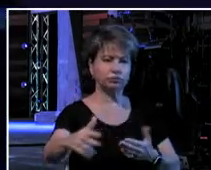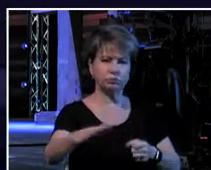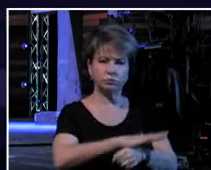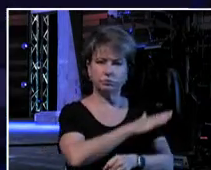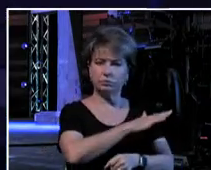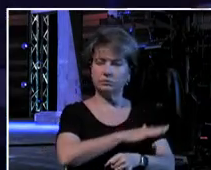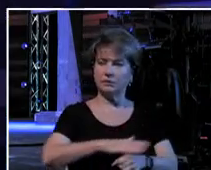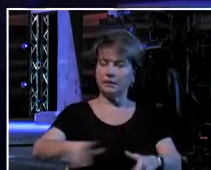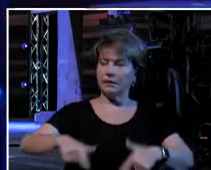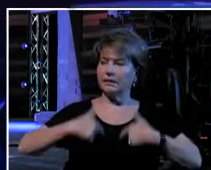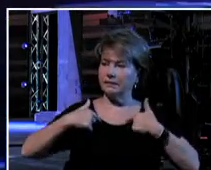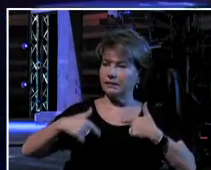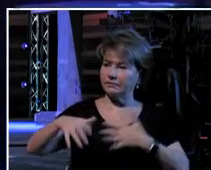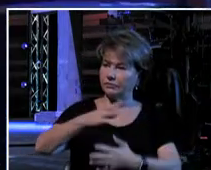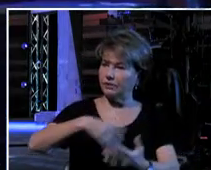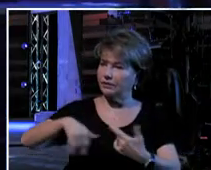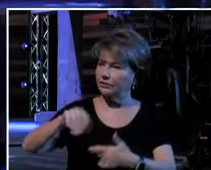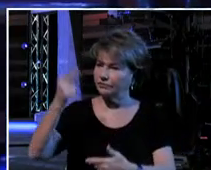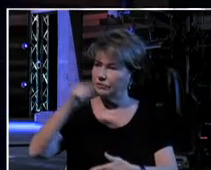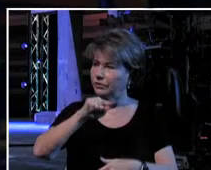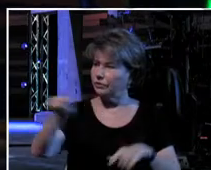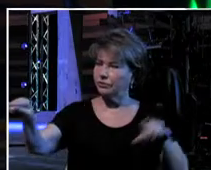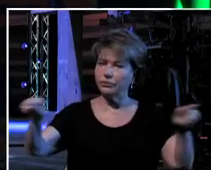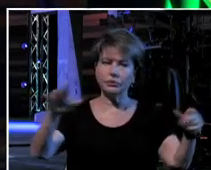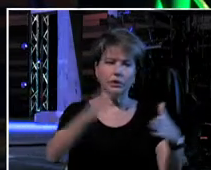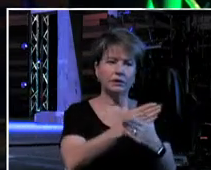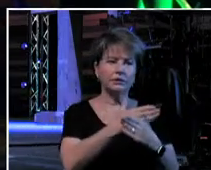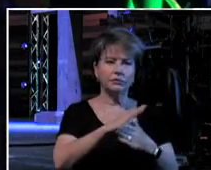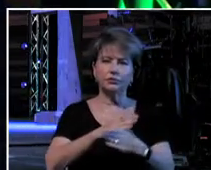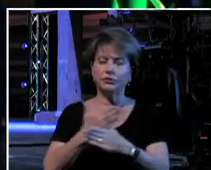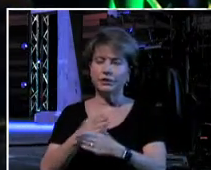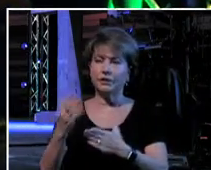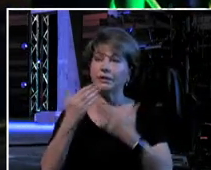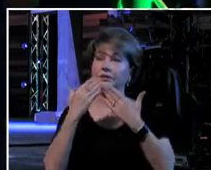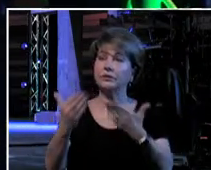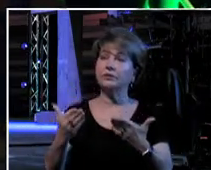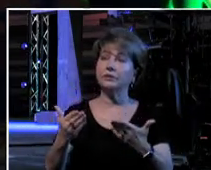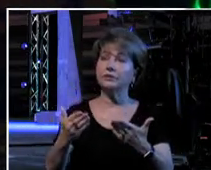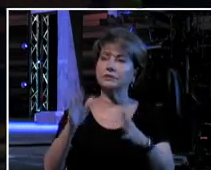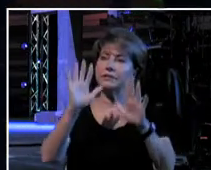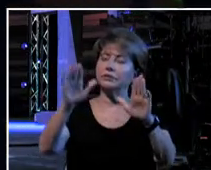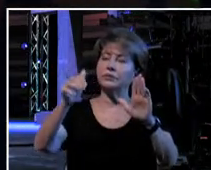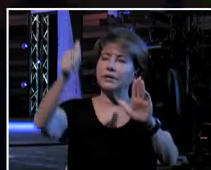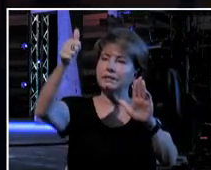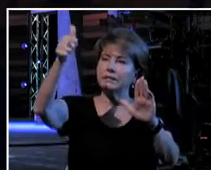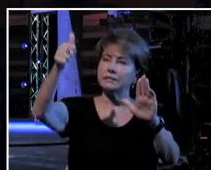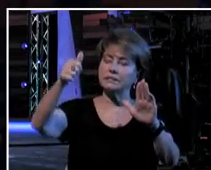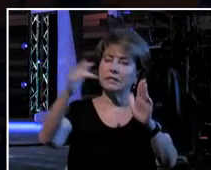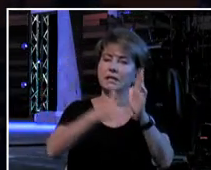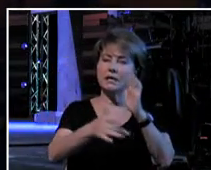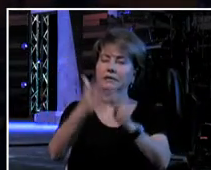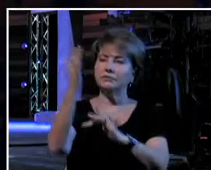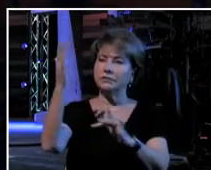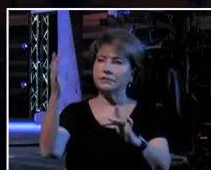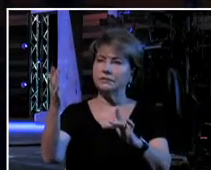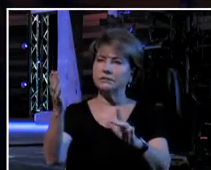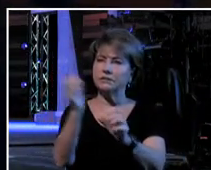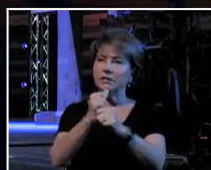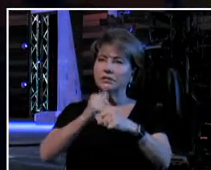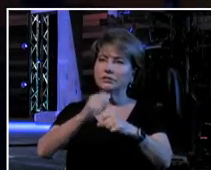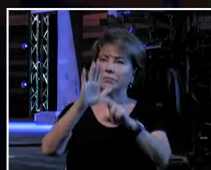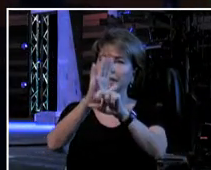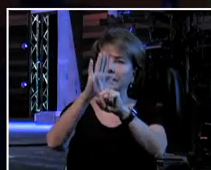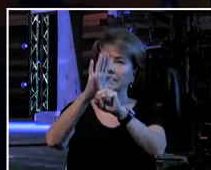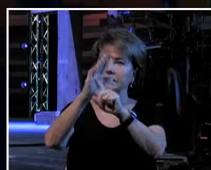who live around you for you to share the goodness and the greatness of Jesus, to make his